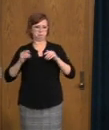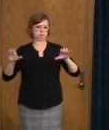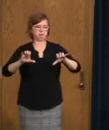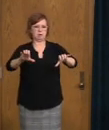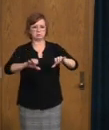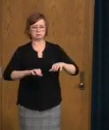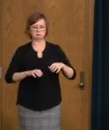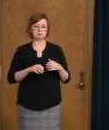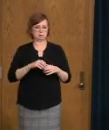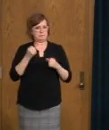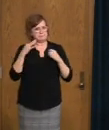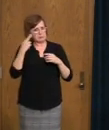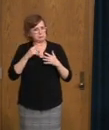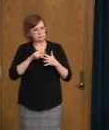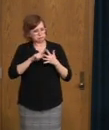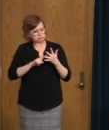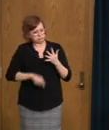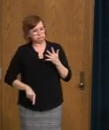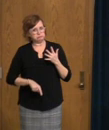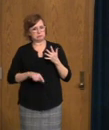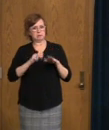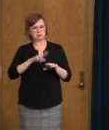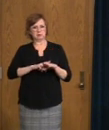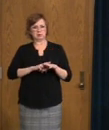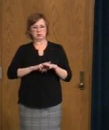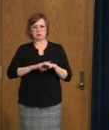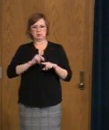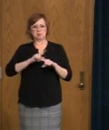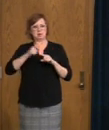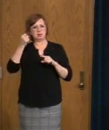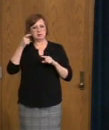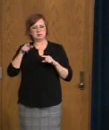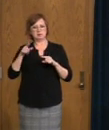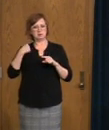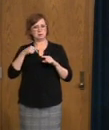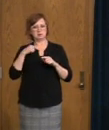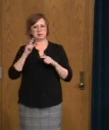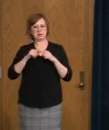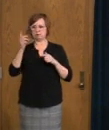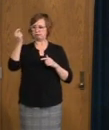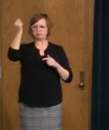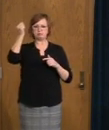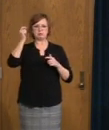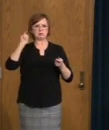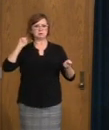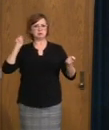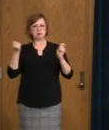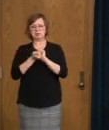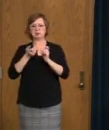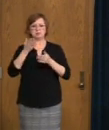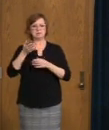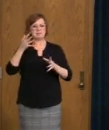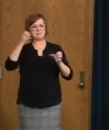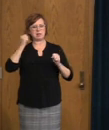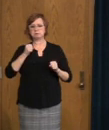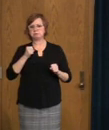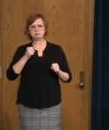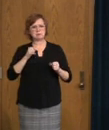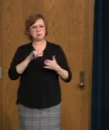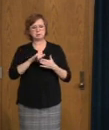one of them is because we can't turn our services around on a dime. We can't meet contact tracing and testing volumes